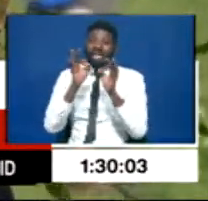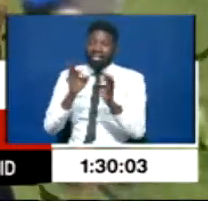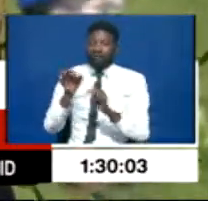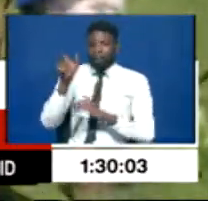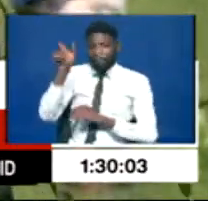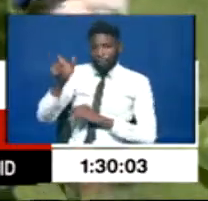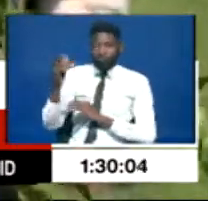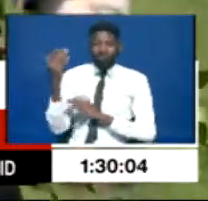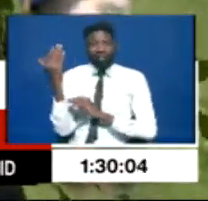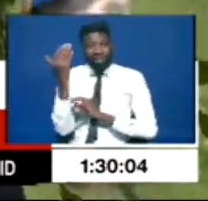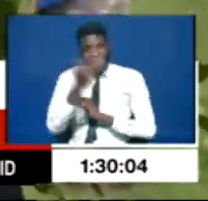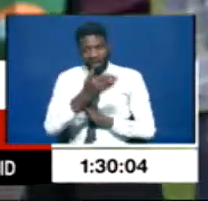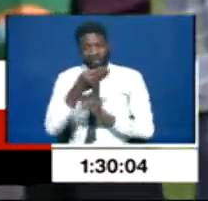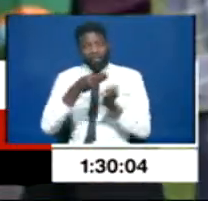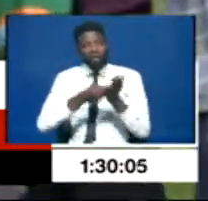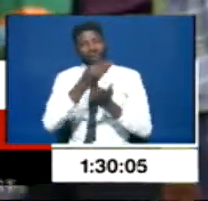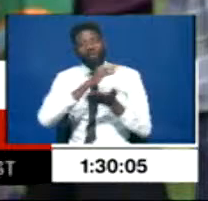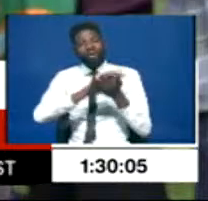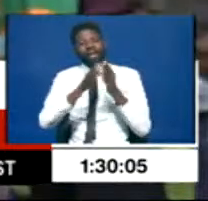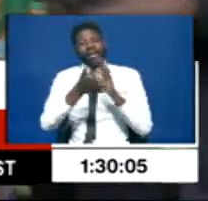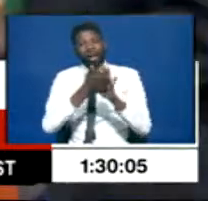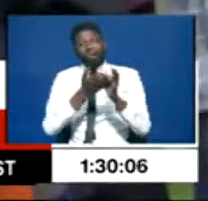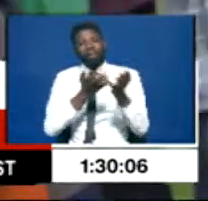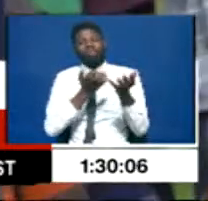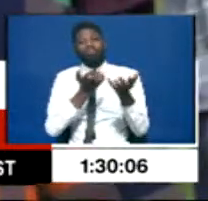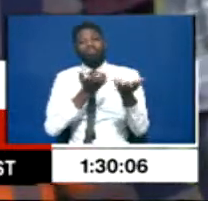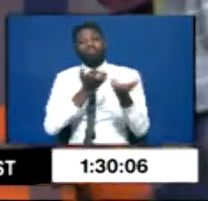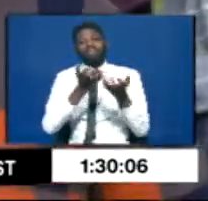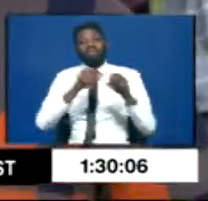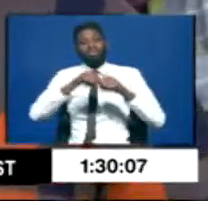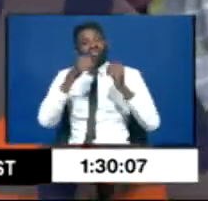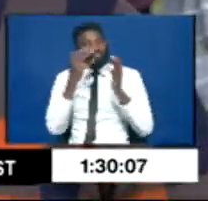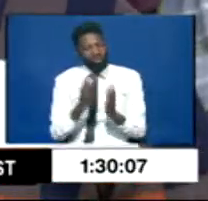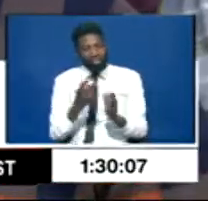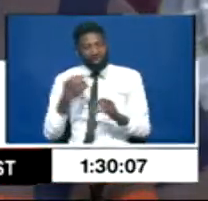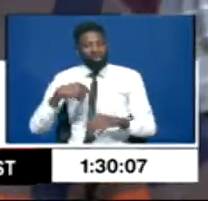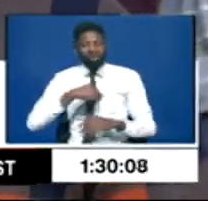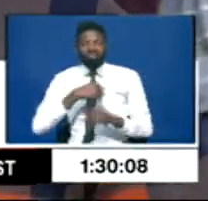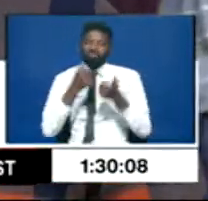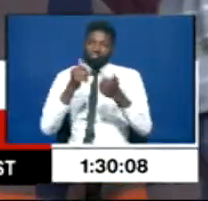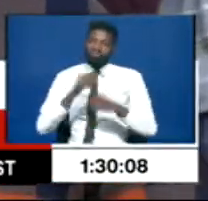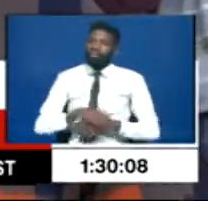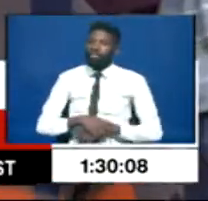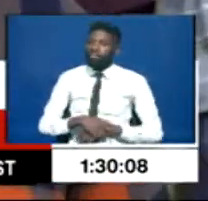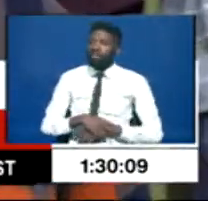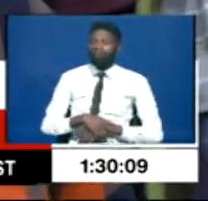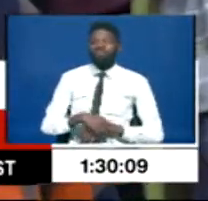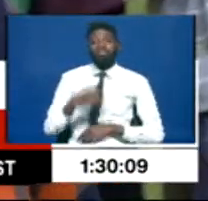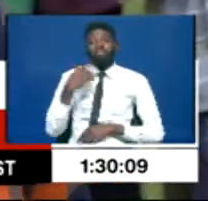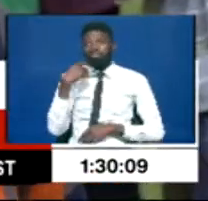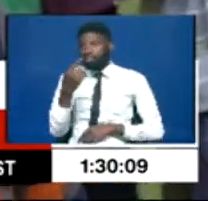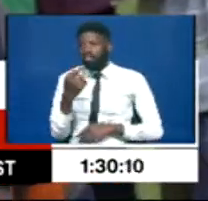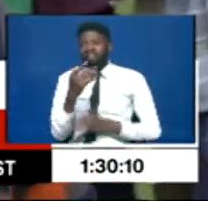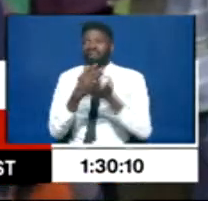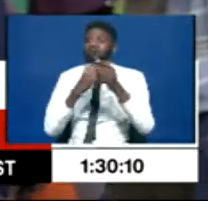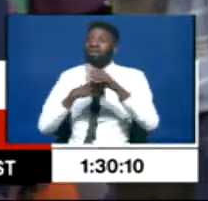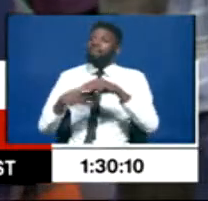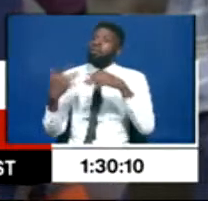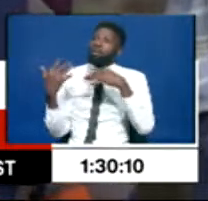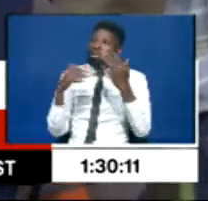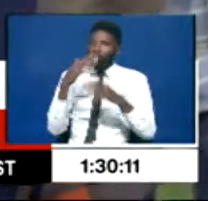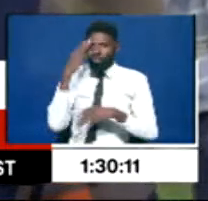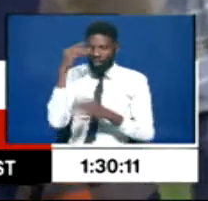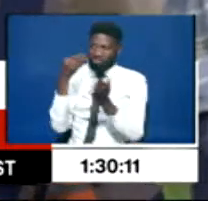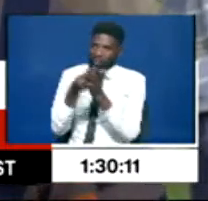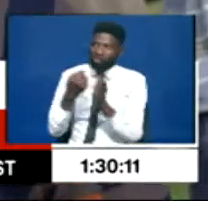hiyo majabu itakuwa nzuri badala ya kupatiwa 100 mnaenda hata mnapigana kwa sababu ya pesa tumefurahia siku ya leo